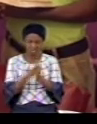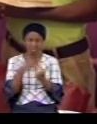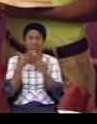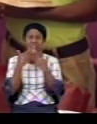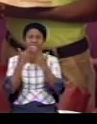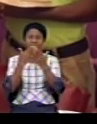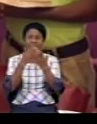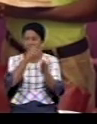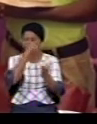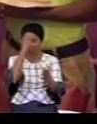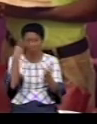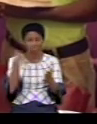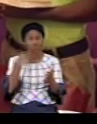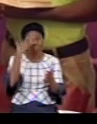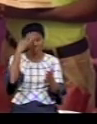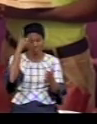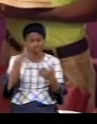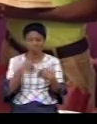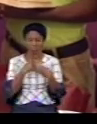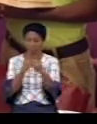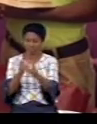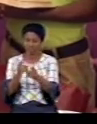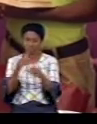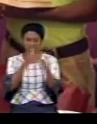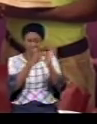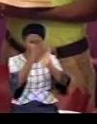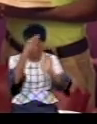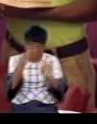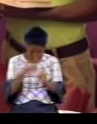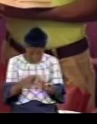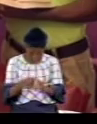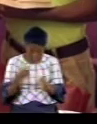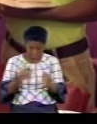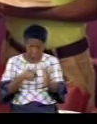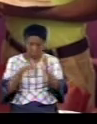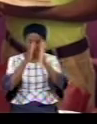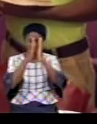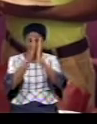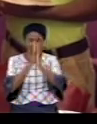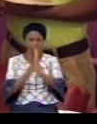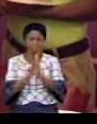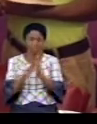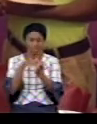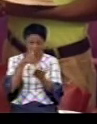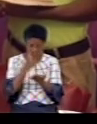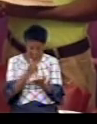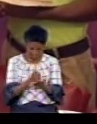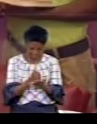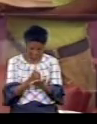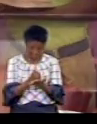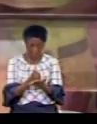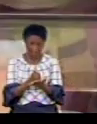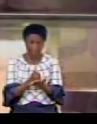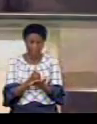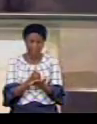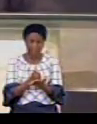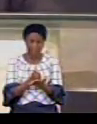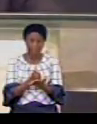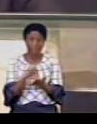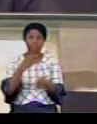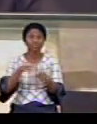we know you have answered. In Jesus' name we pray. And the